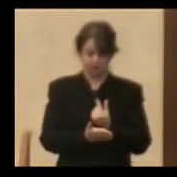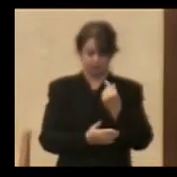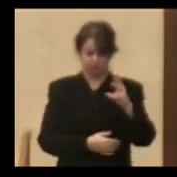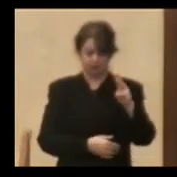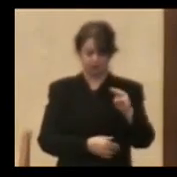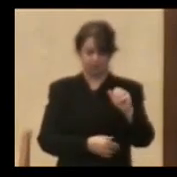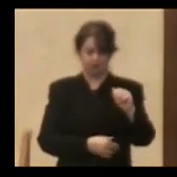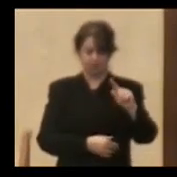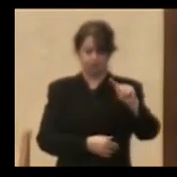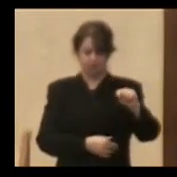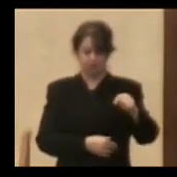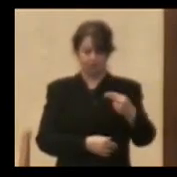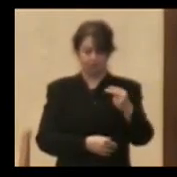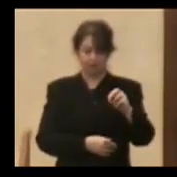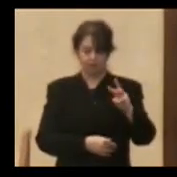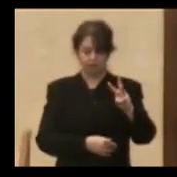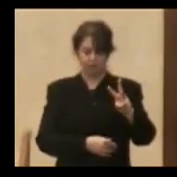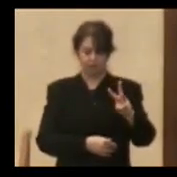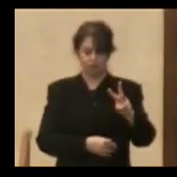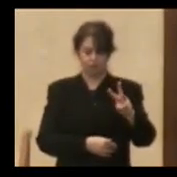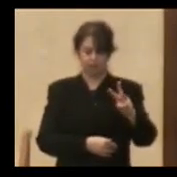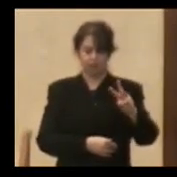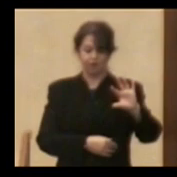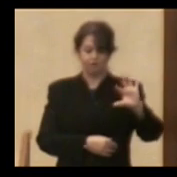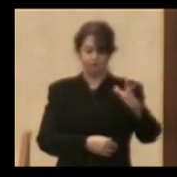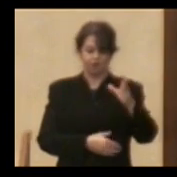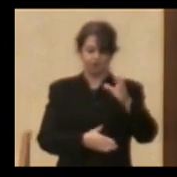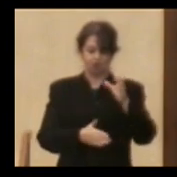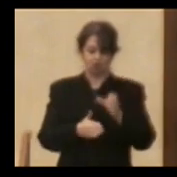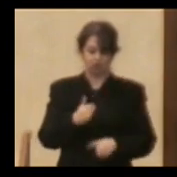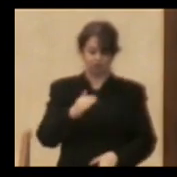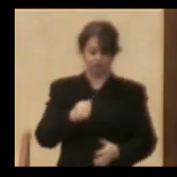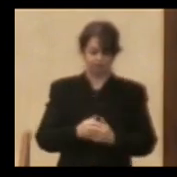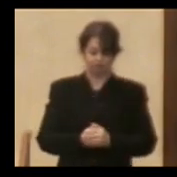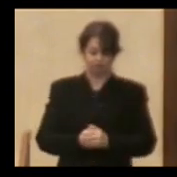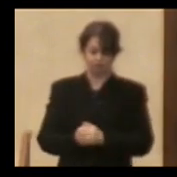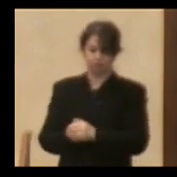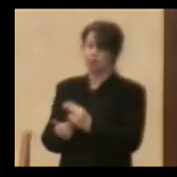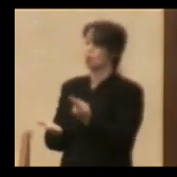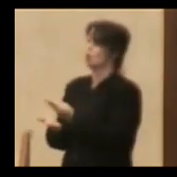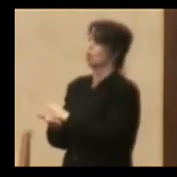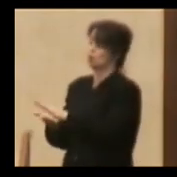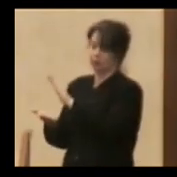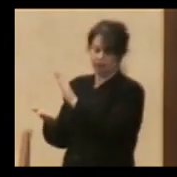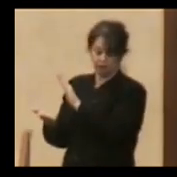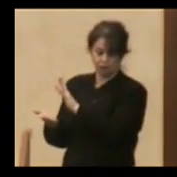Our gospel today comes from St. Matthew, the 5th chapter.